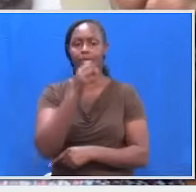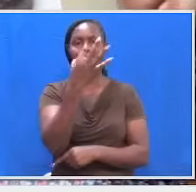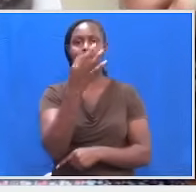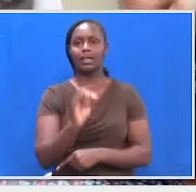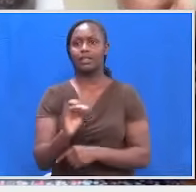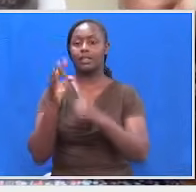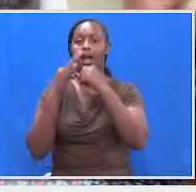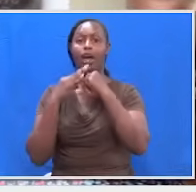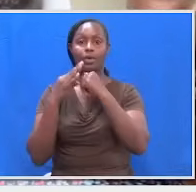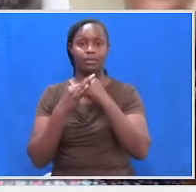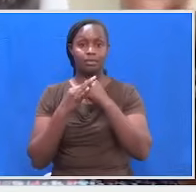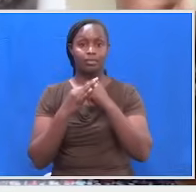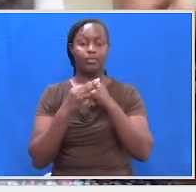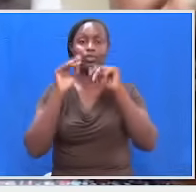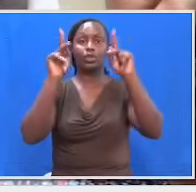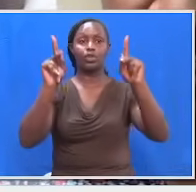in Kisumu.